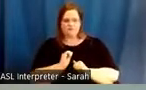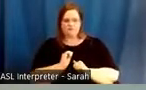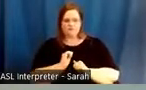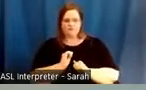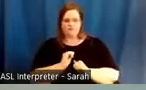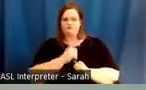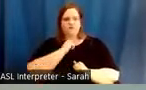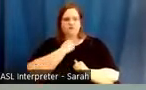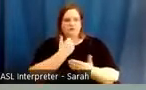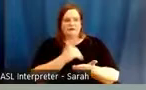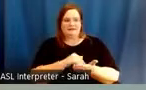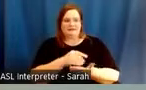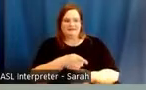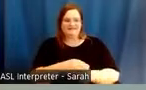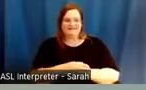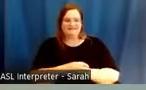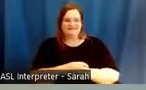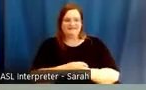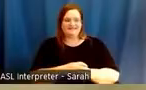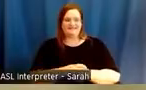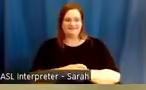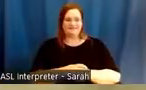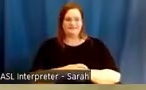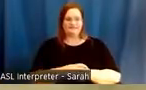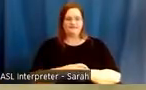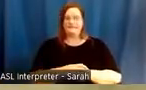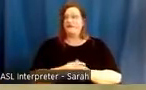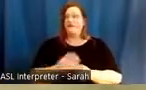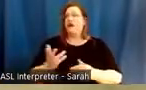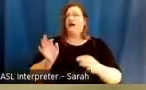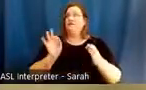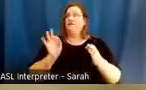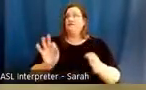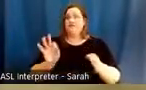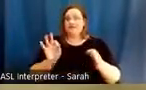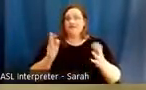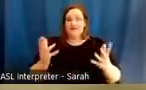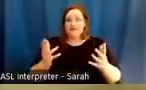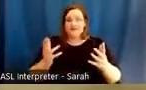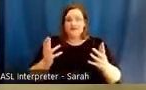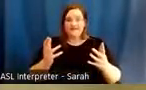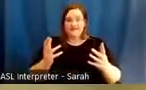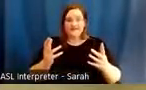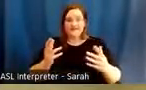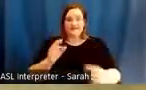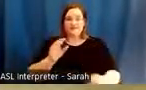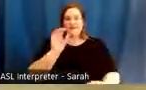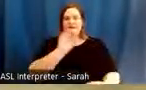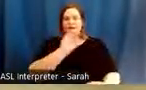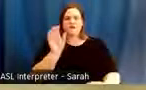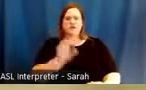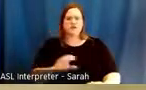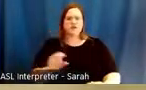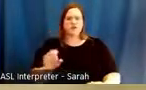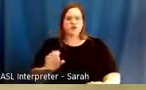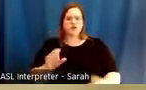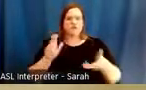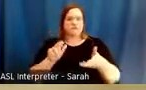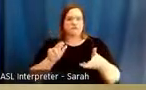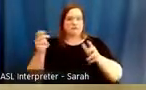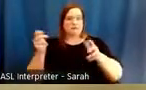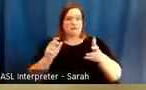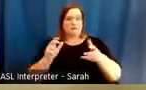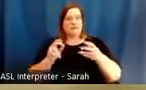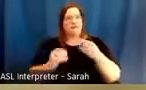You're muted again. How perfect is it that there was a Zoom like mess up on the